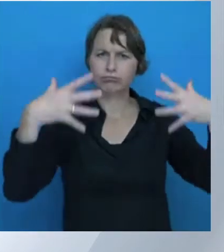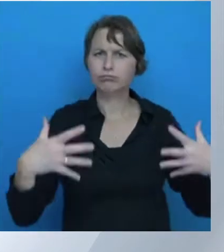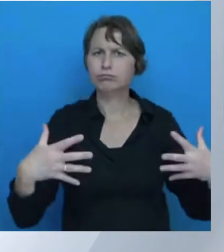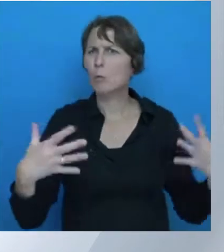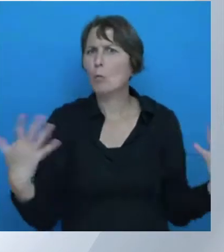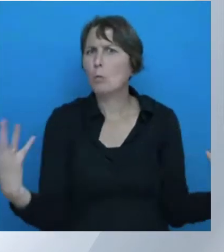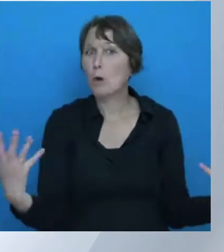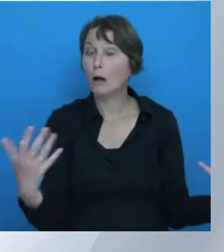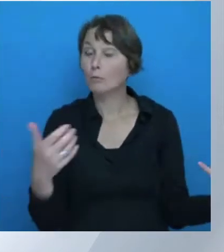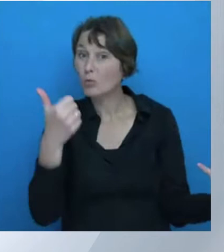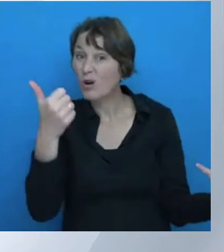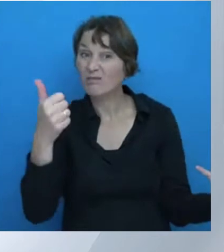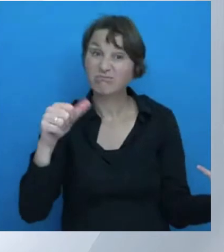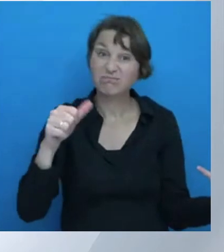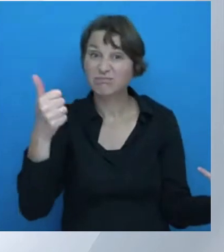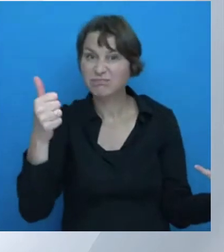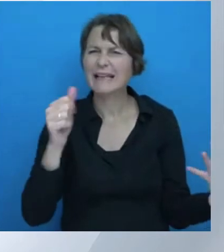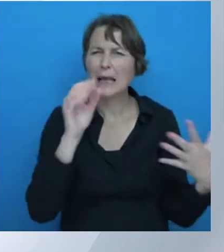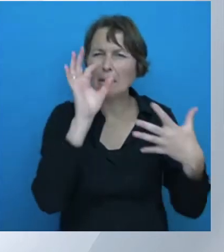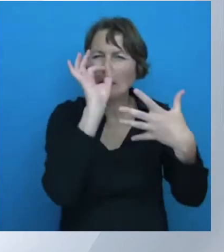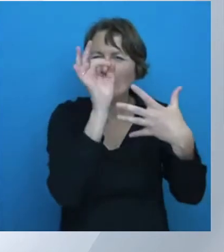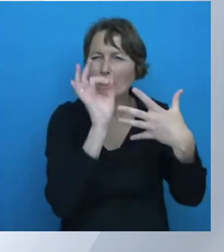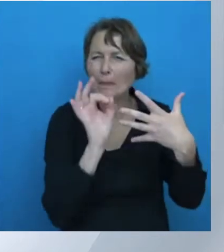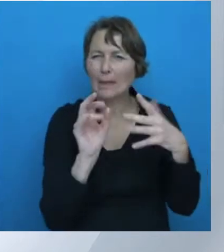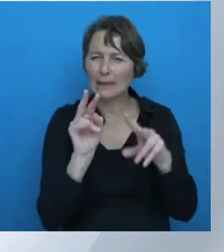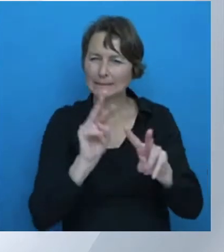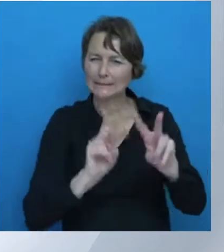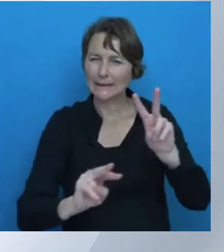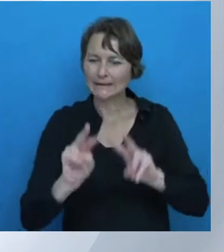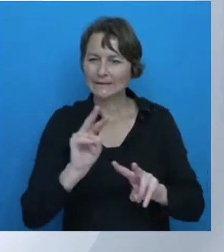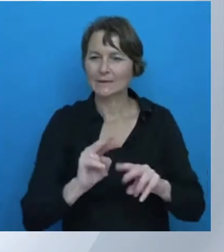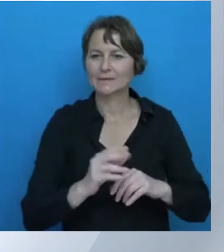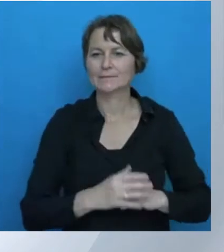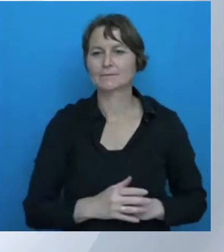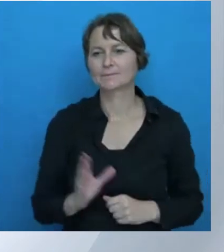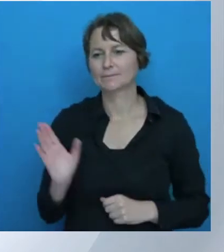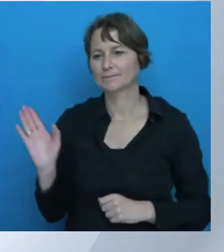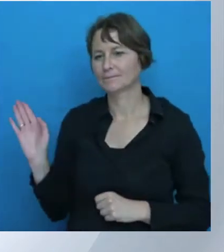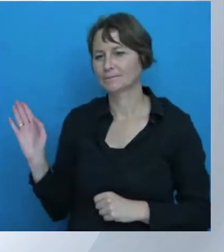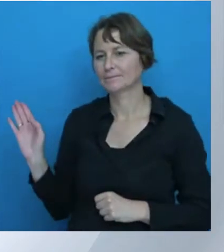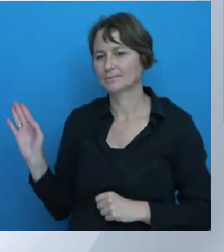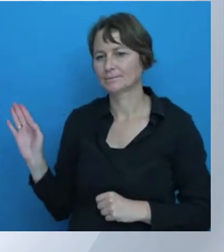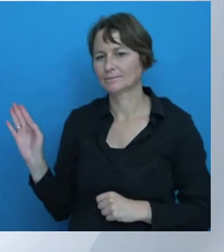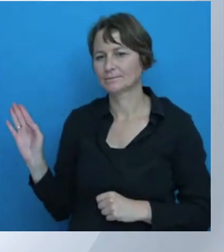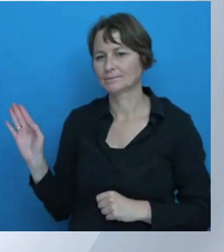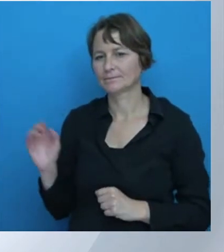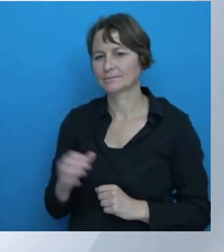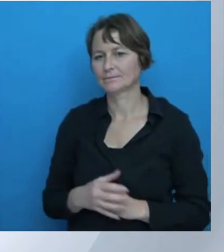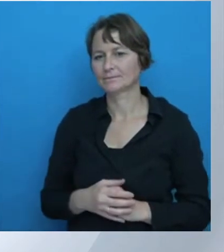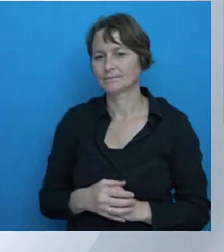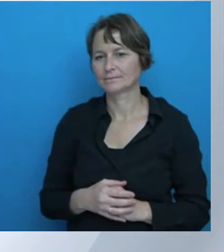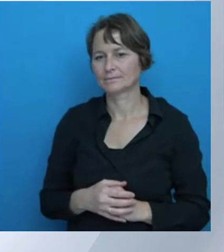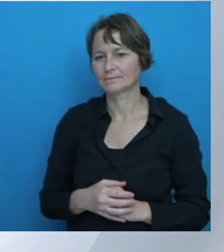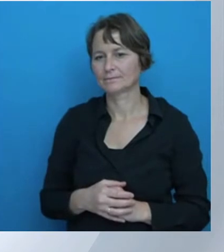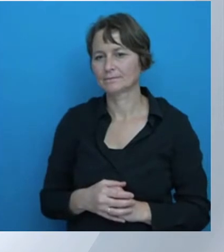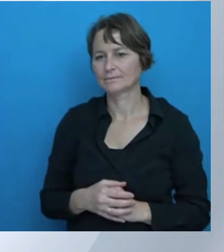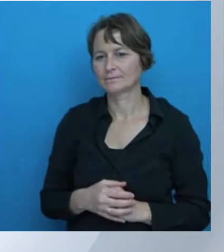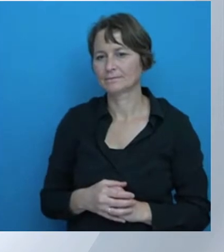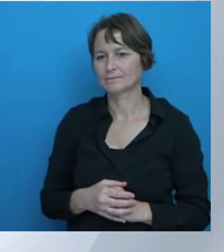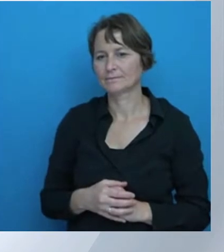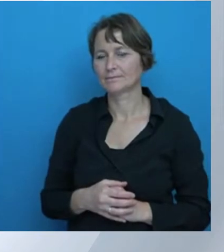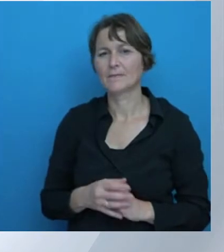or I can do a detailed assessment, and there's some ad hoc tools. And I want to go to FastPass, and then I've got my automated checks. It runs it